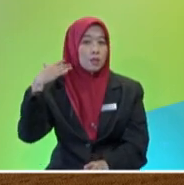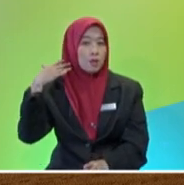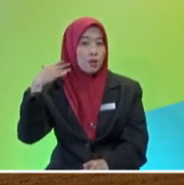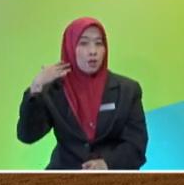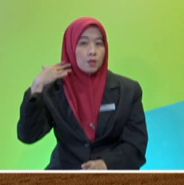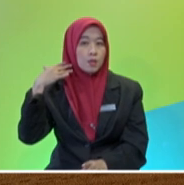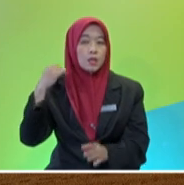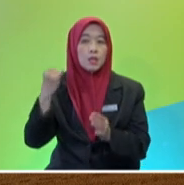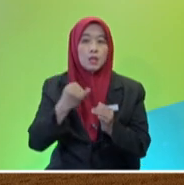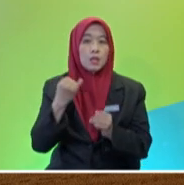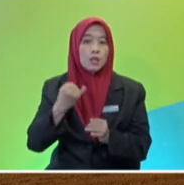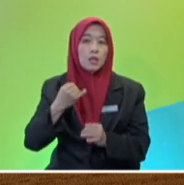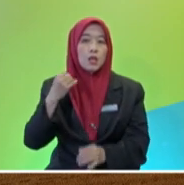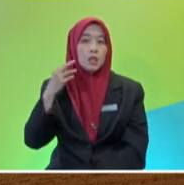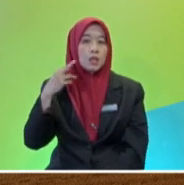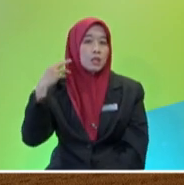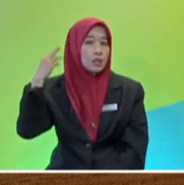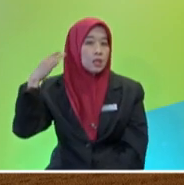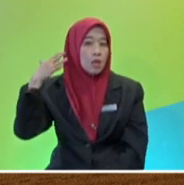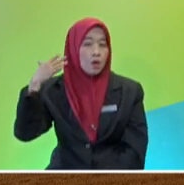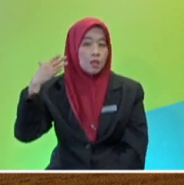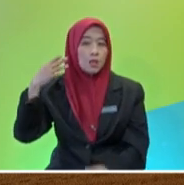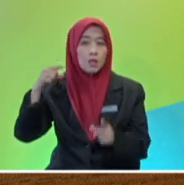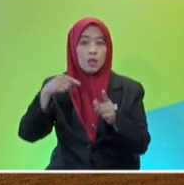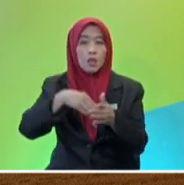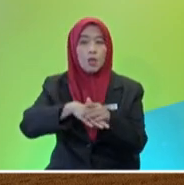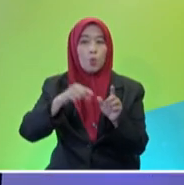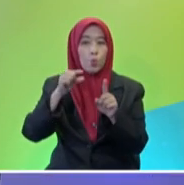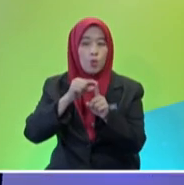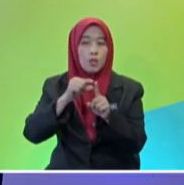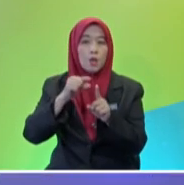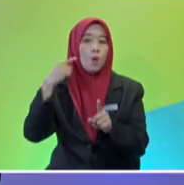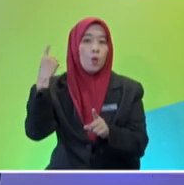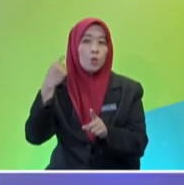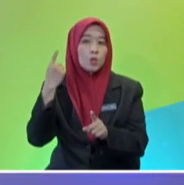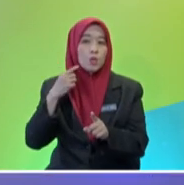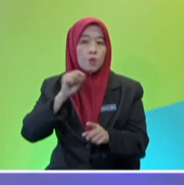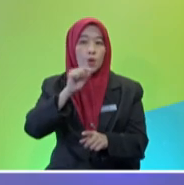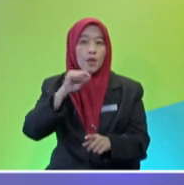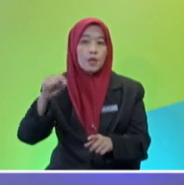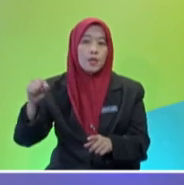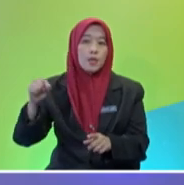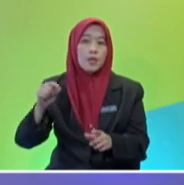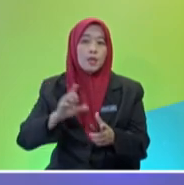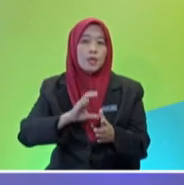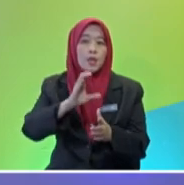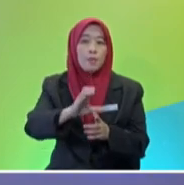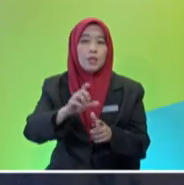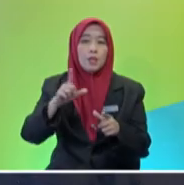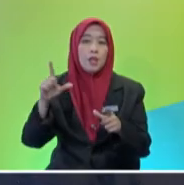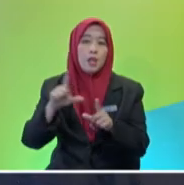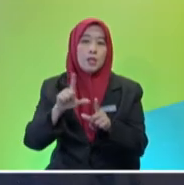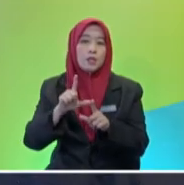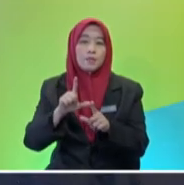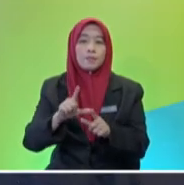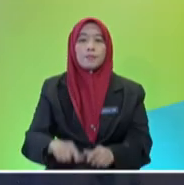initial sound, the beginning sound in a word. And also we are going to write words in capital letters. Okay, teacher,